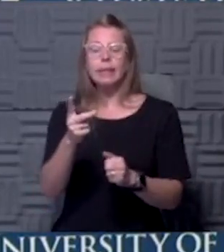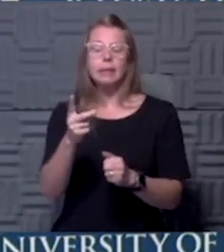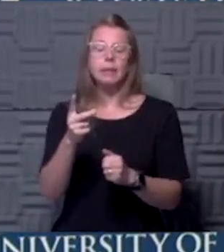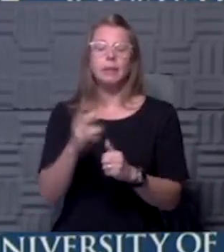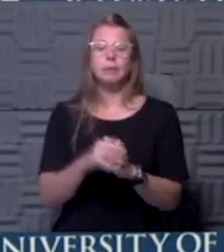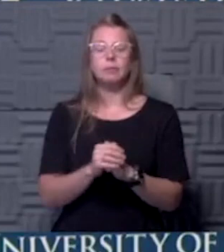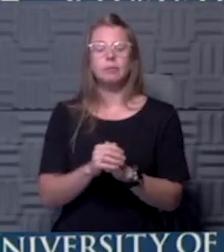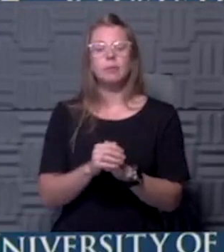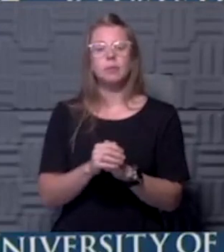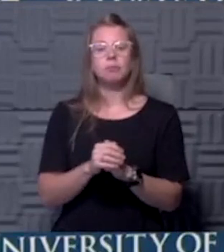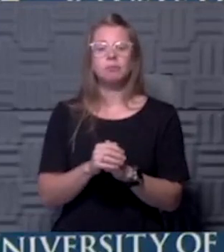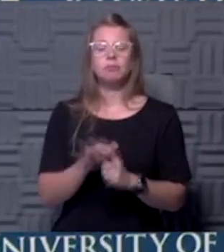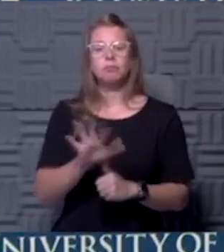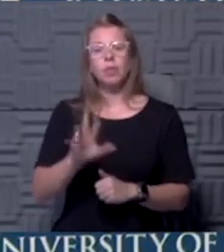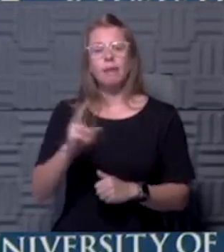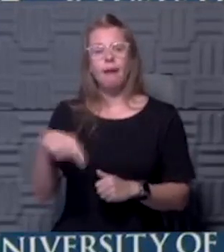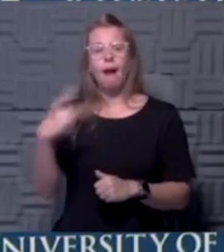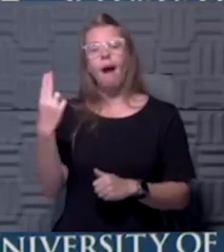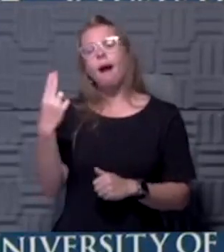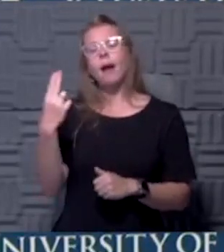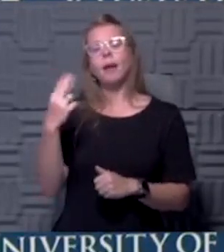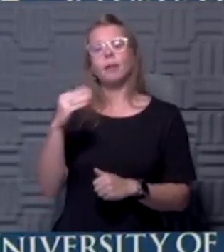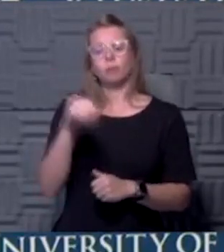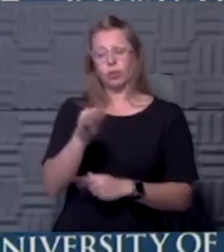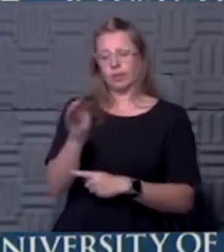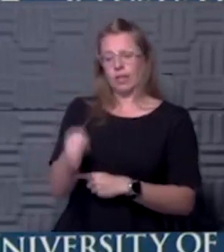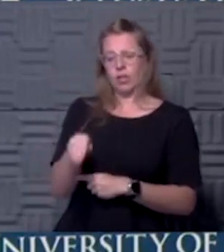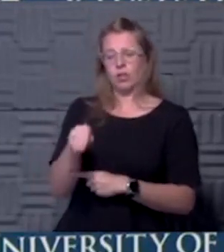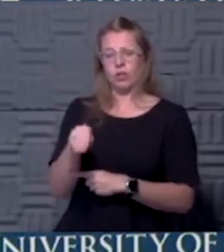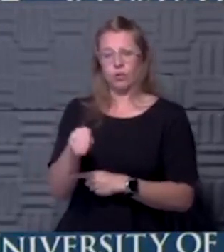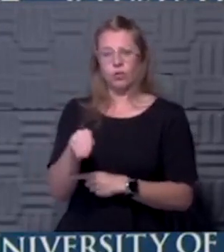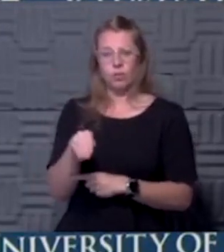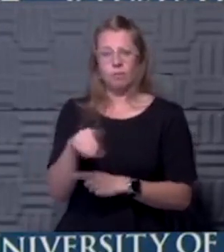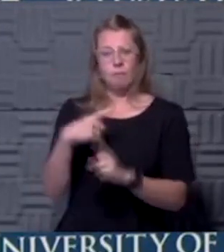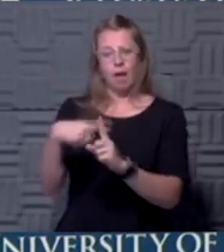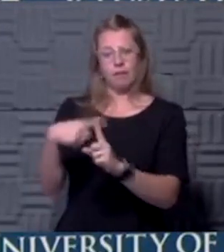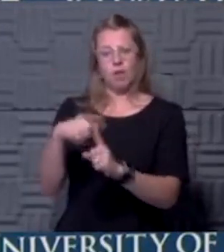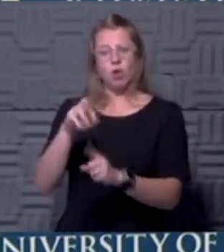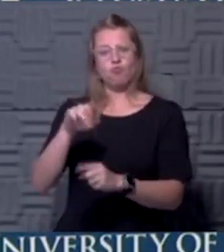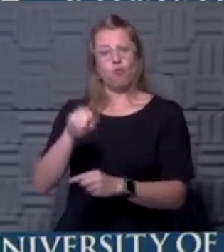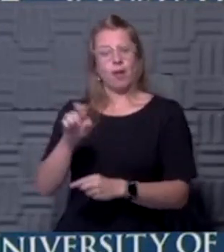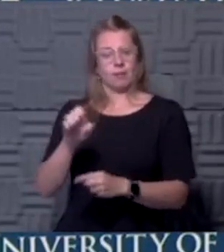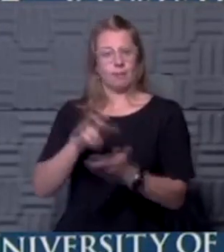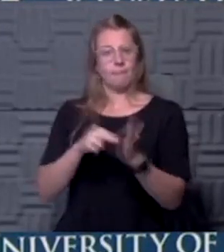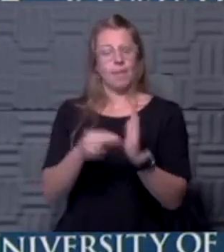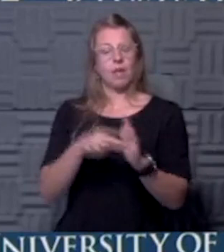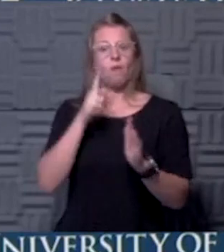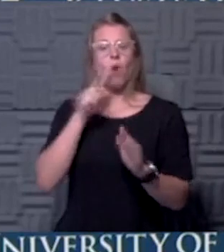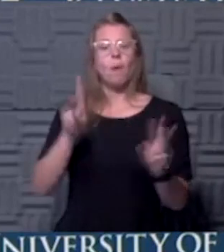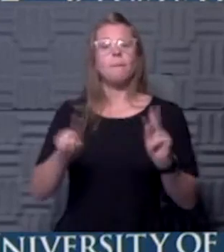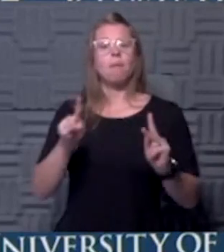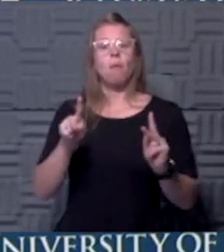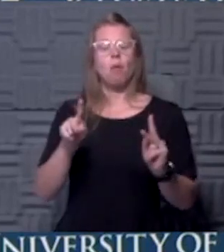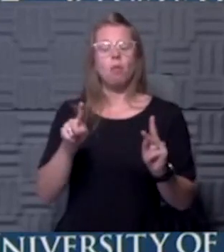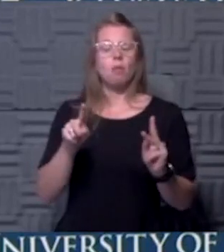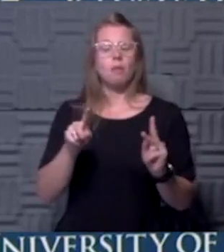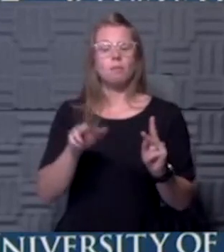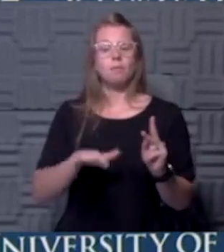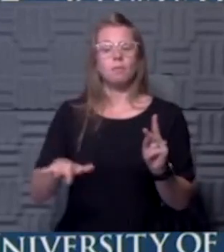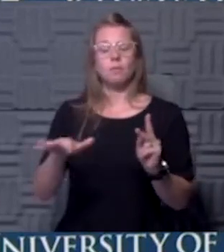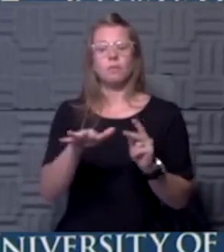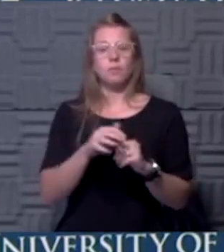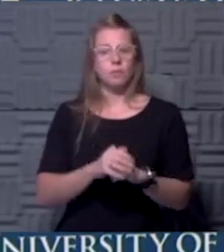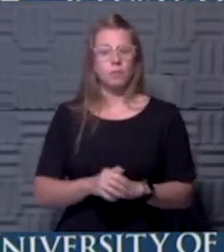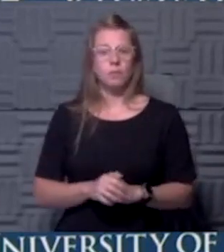pretty high percent positivity rate in Wyandotte County. And so what that means is for the people who